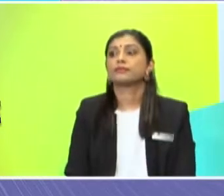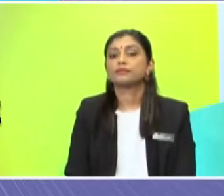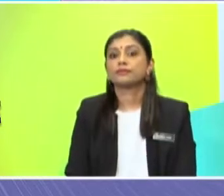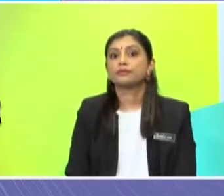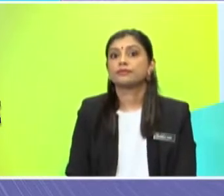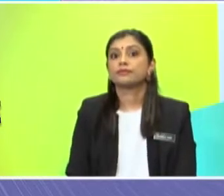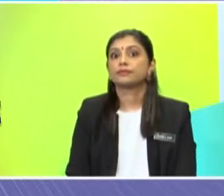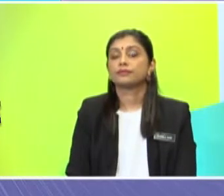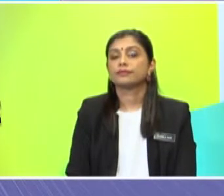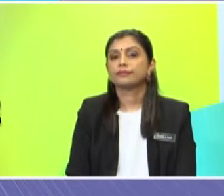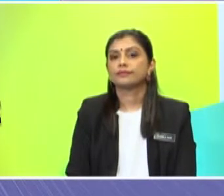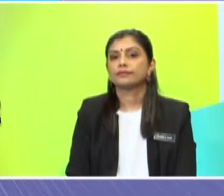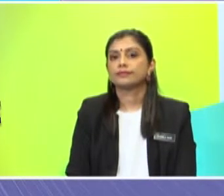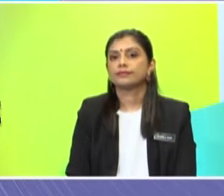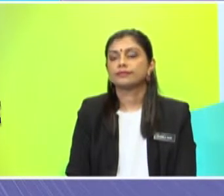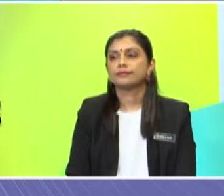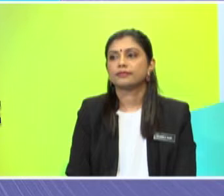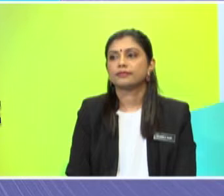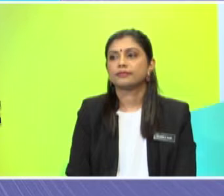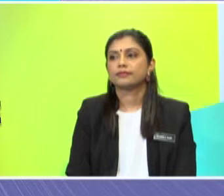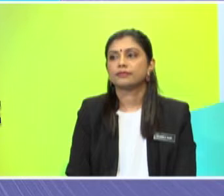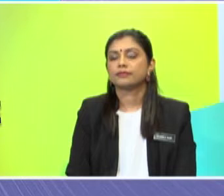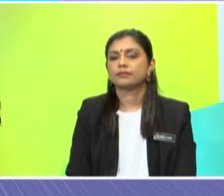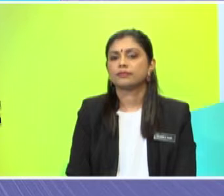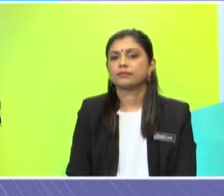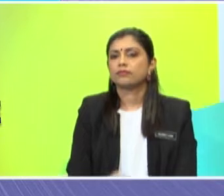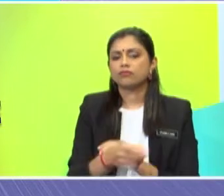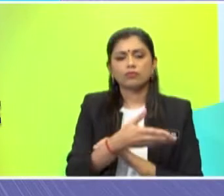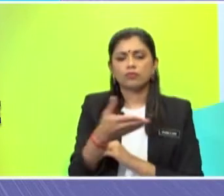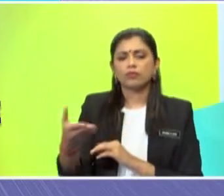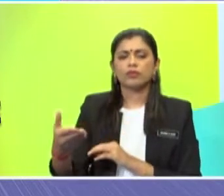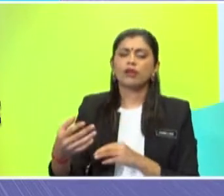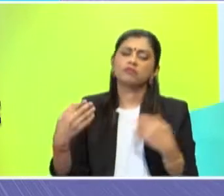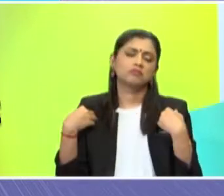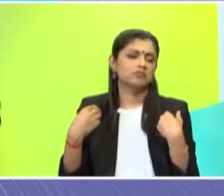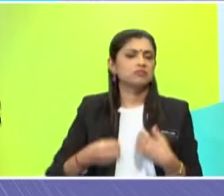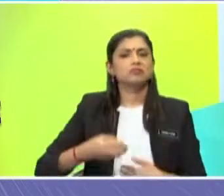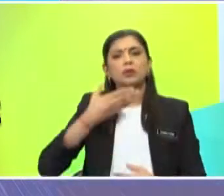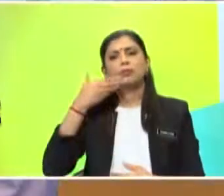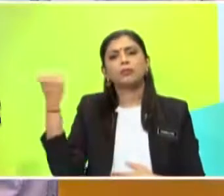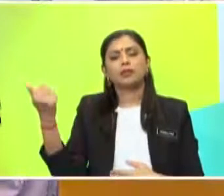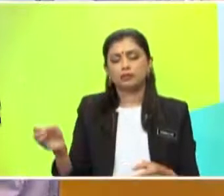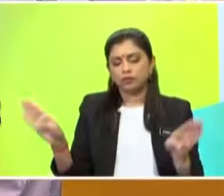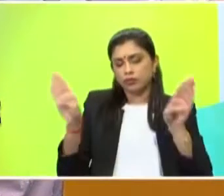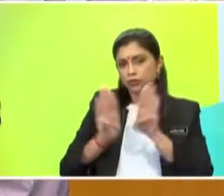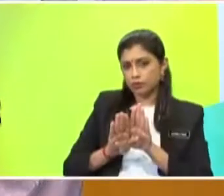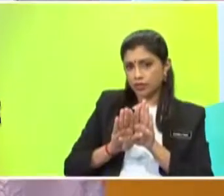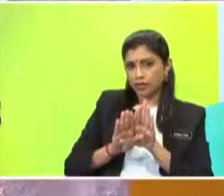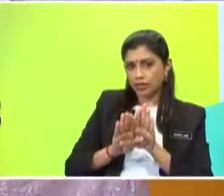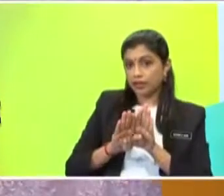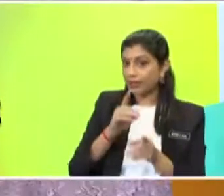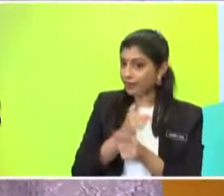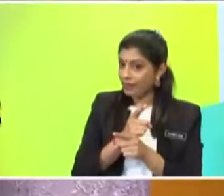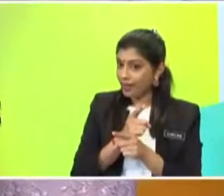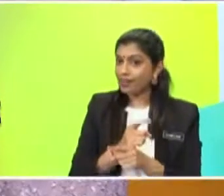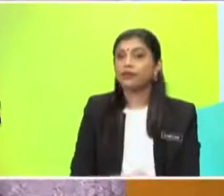soon. Send my regards to. Well, of course, I'm sure all of you have so many other better ways to close your email, am I right? So these